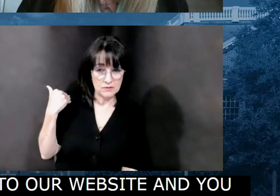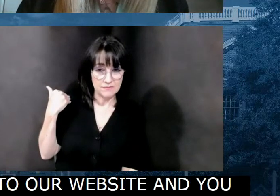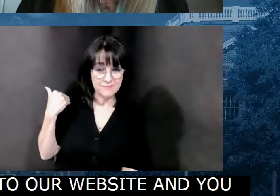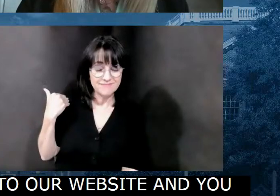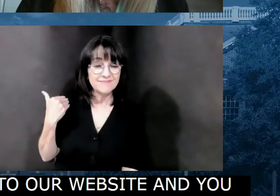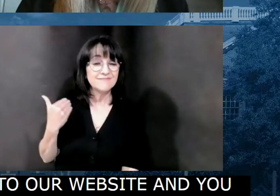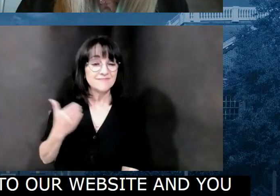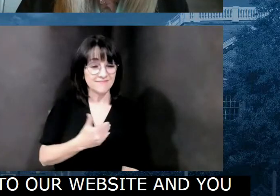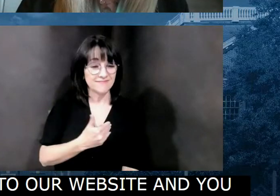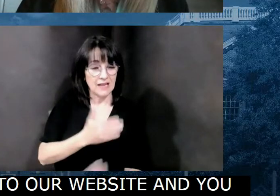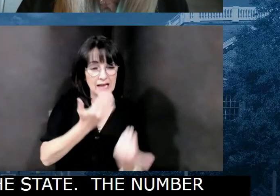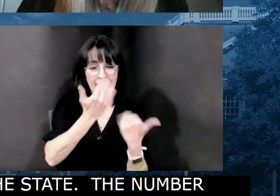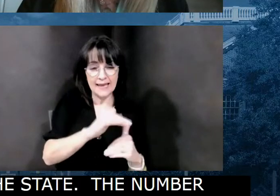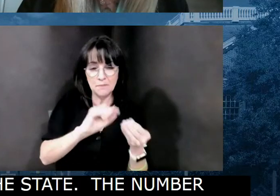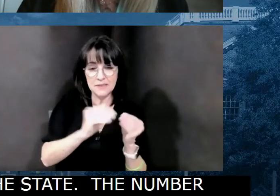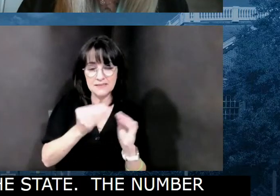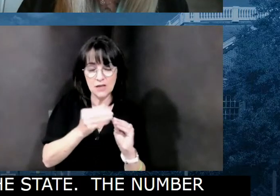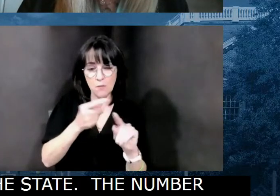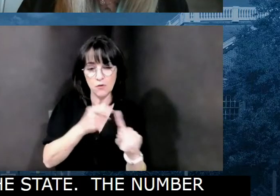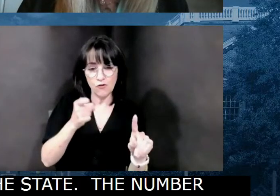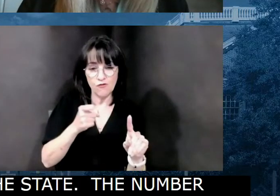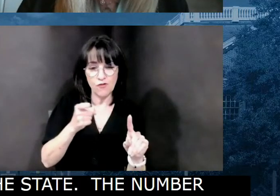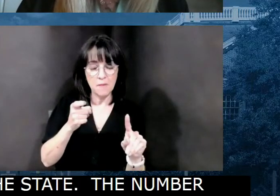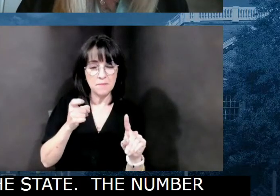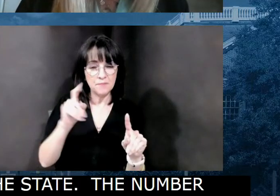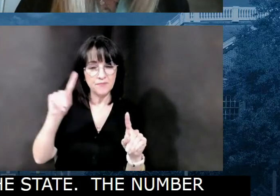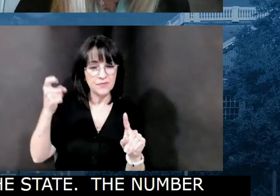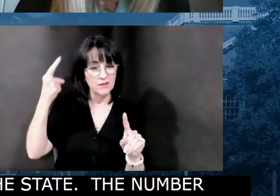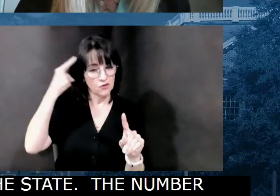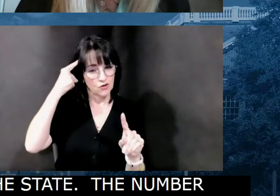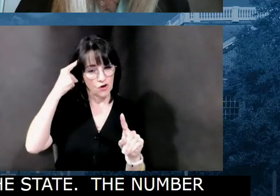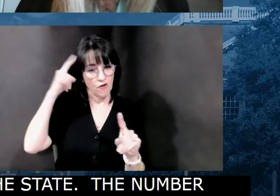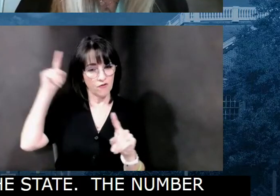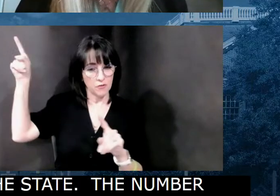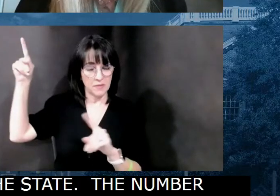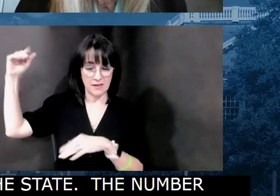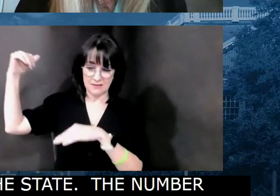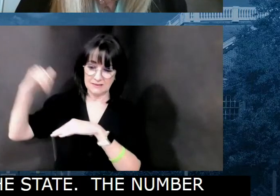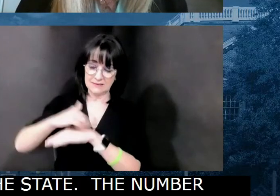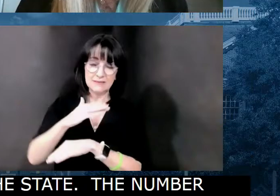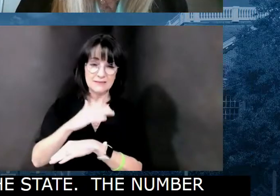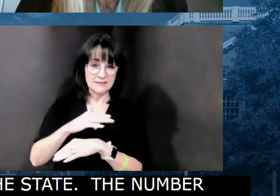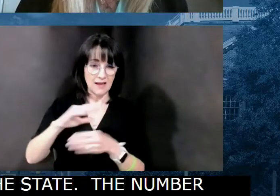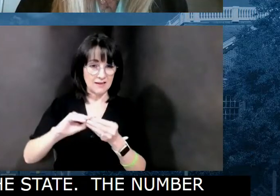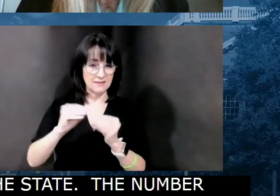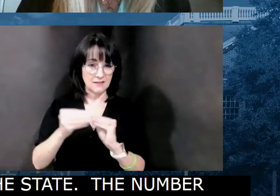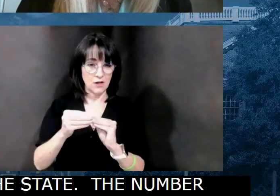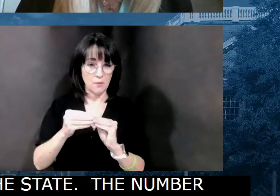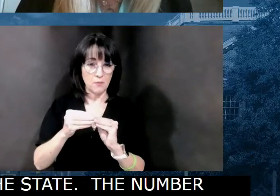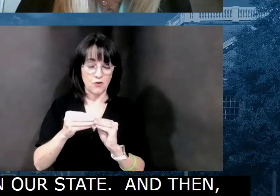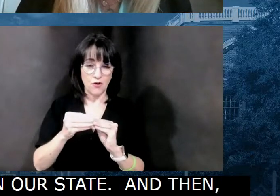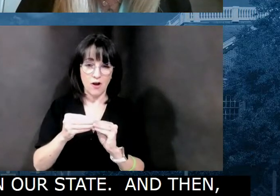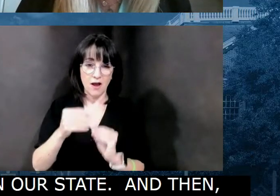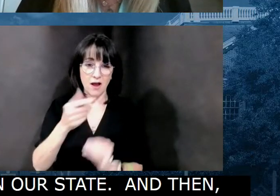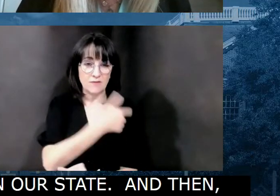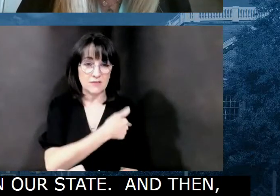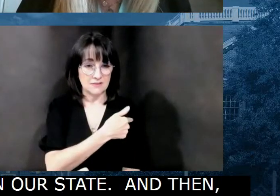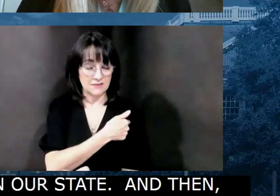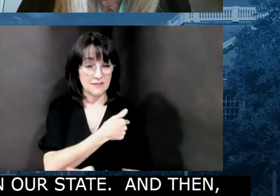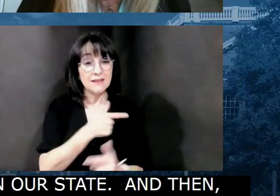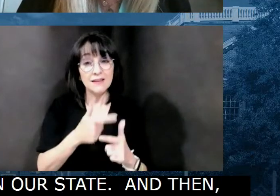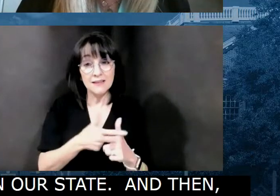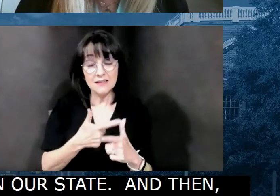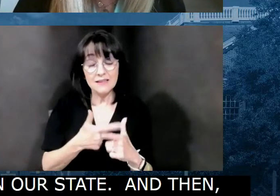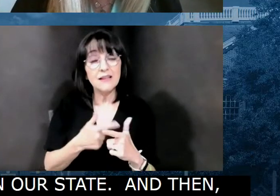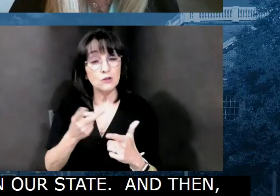government, then you can see it kind of crests as the demand starts to level off. Supply continues to increase, by